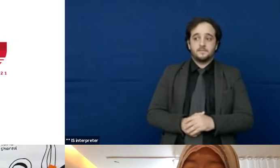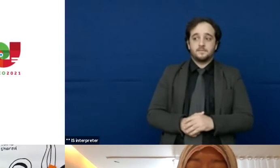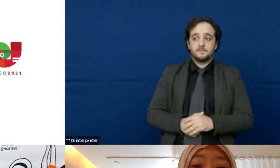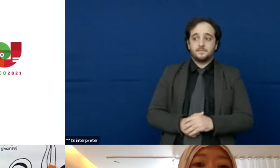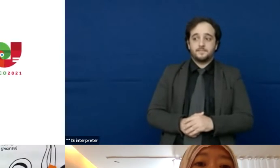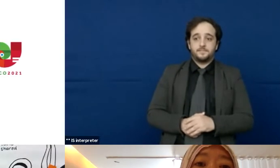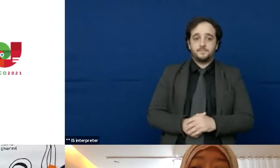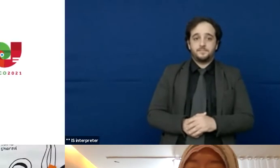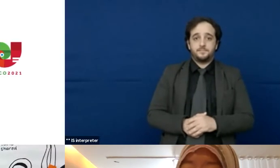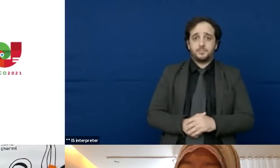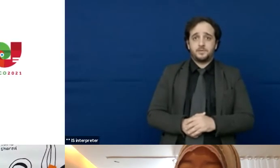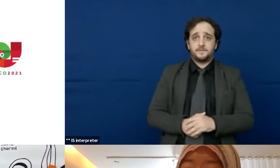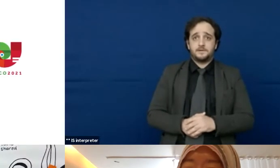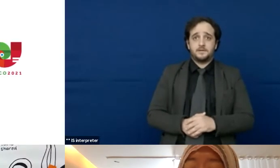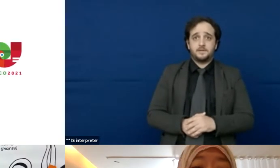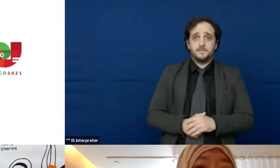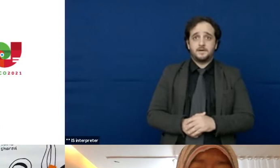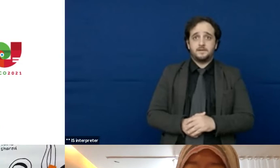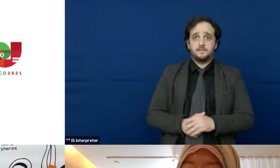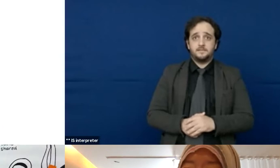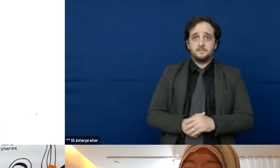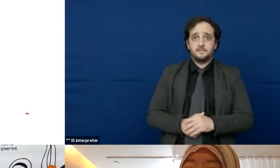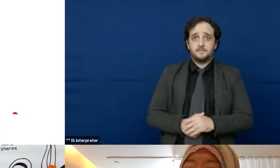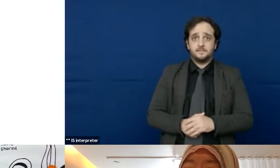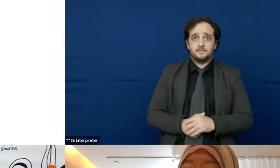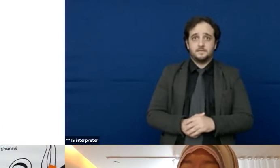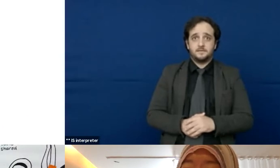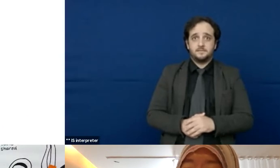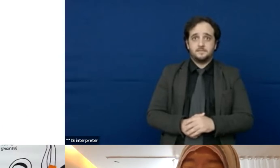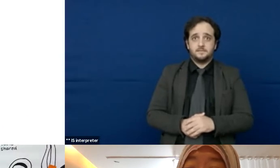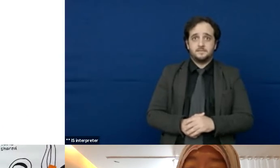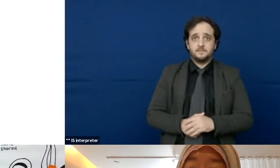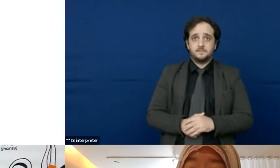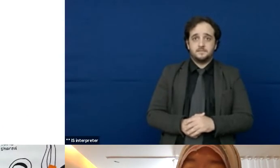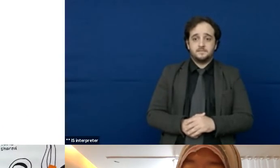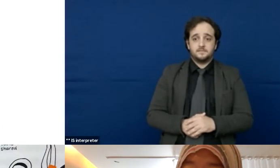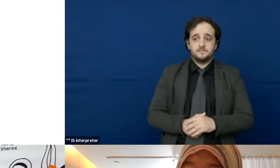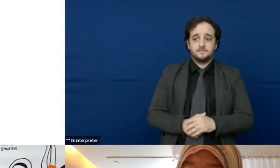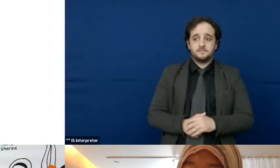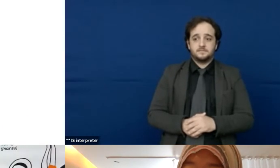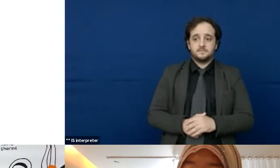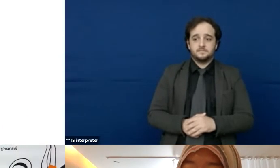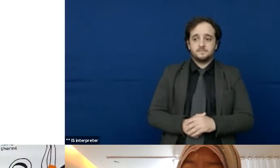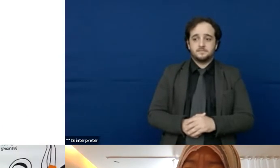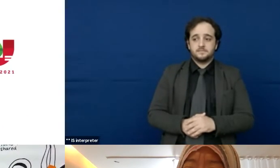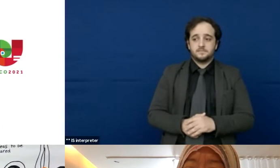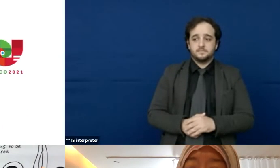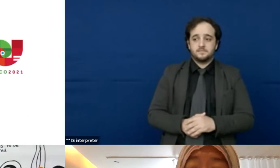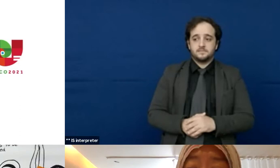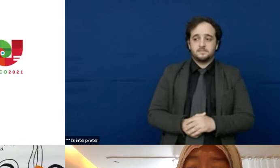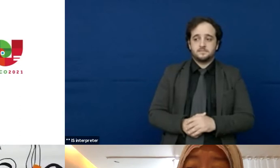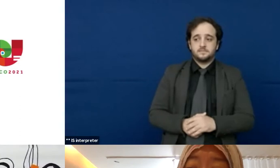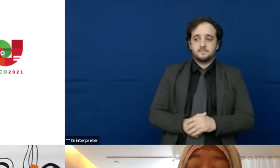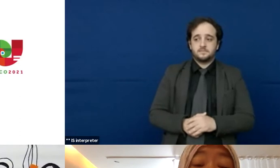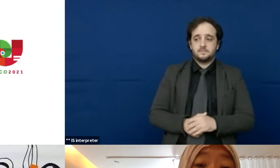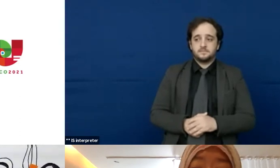location, income, social group, ethnicity, and other relevant characteristics. This